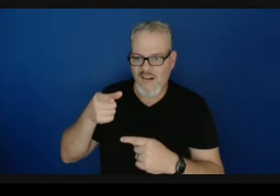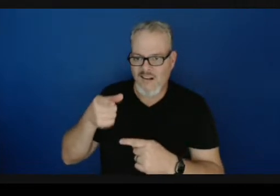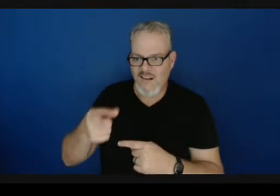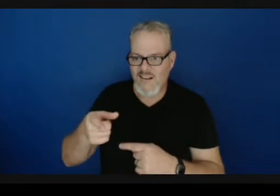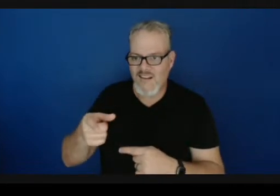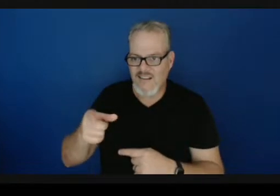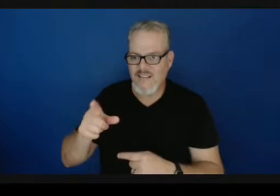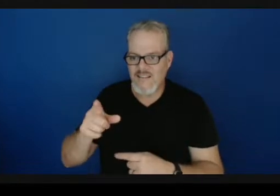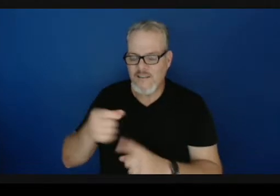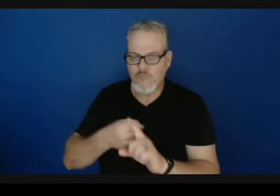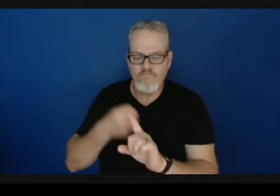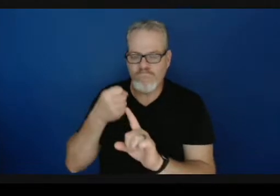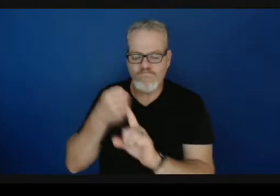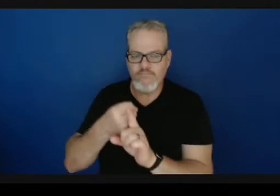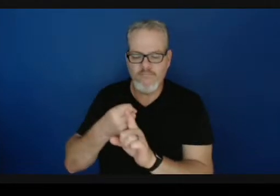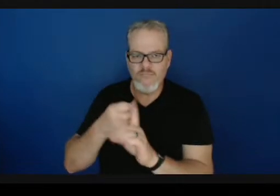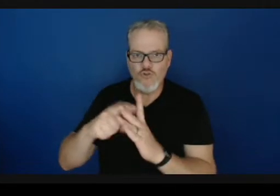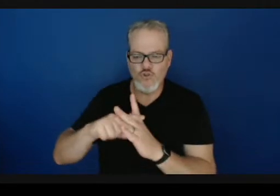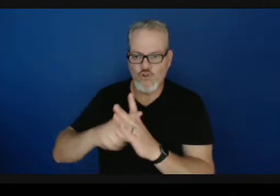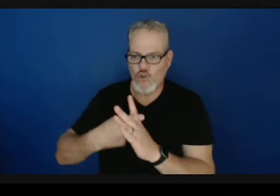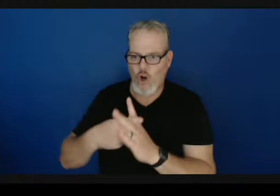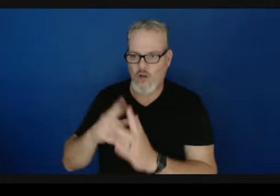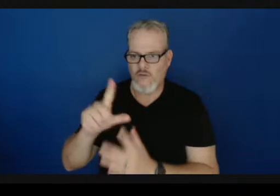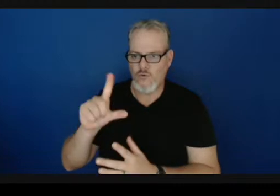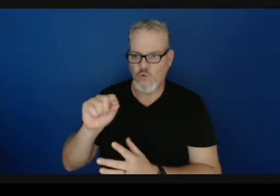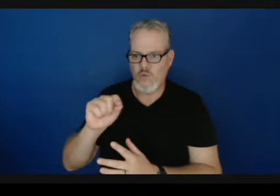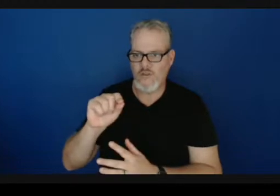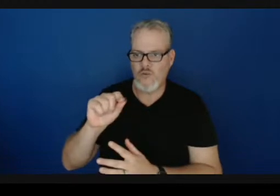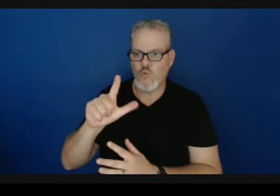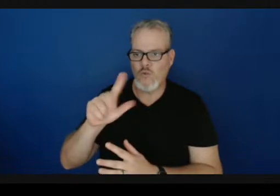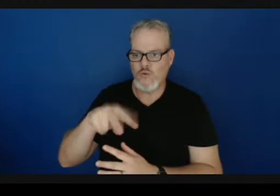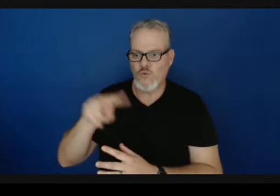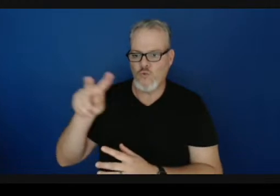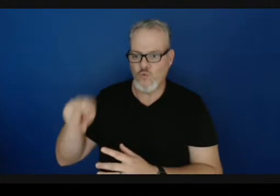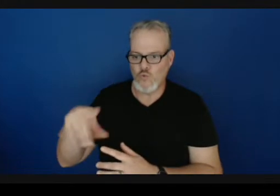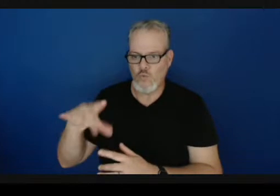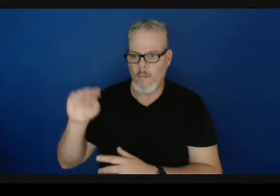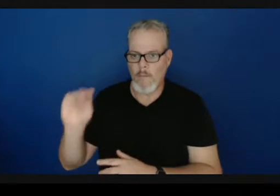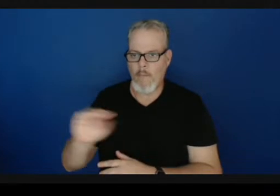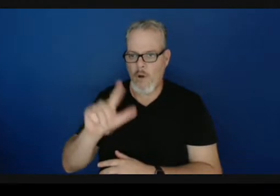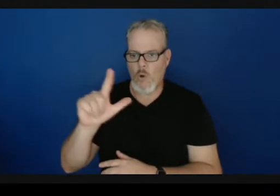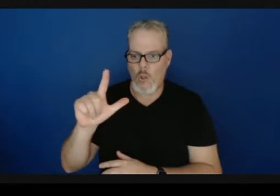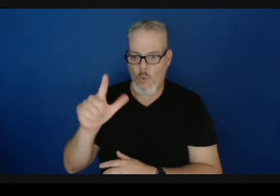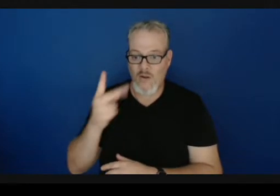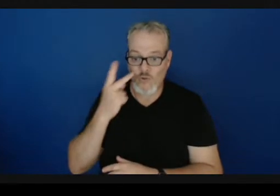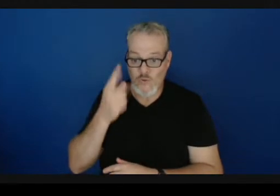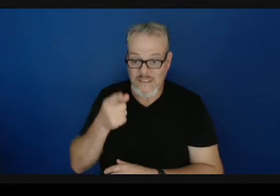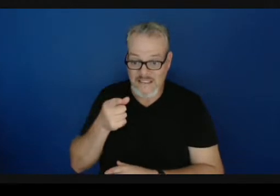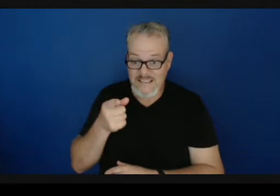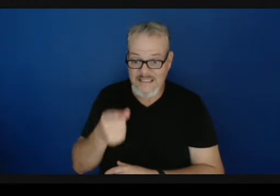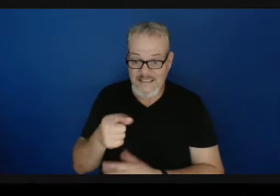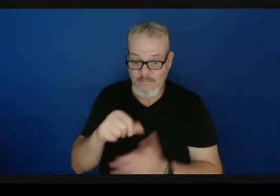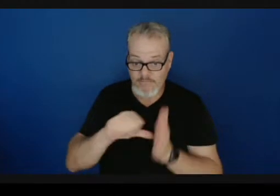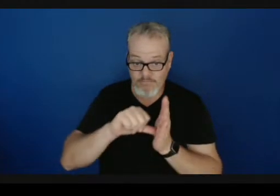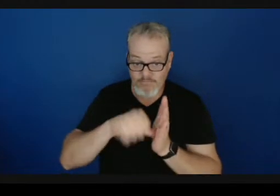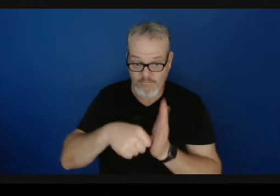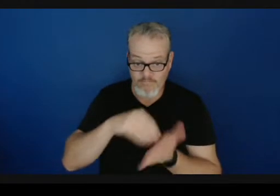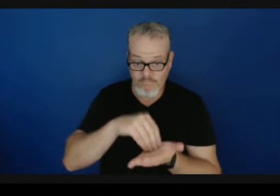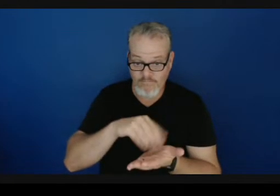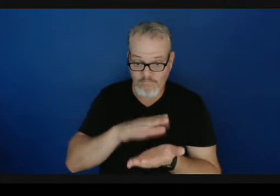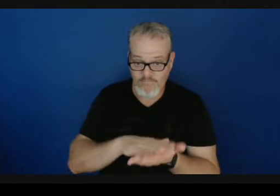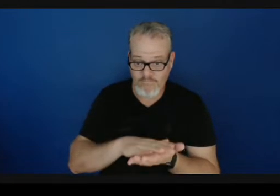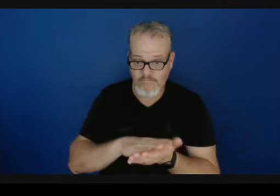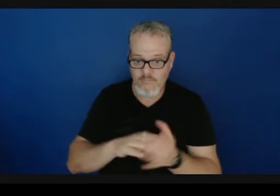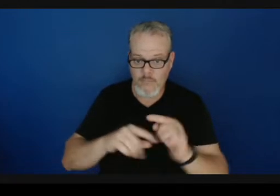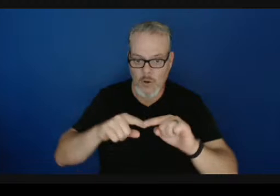of Mauna Loa by Kendralyn and other colleagues. And in this supplemental section, they do note, in fact, this